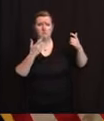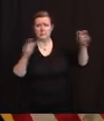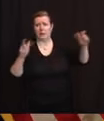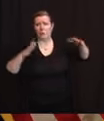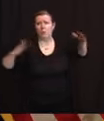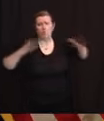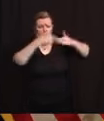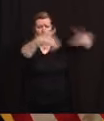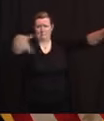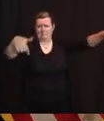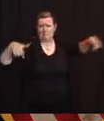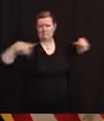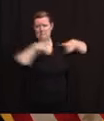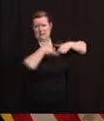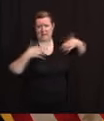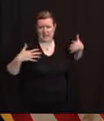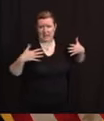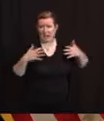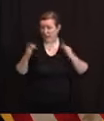a smaller space clearly wouldn't.